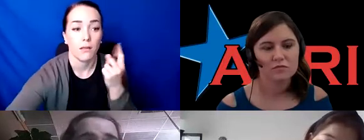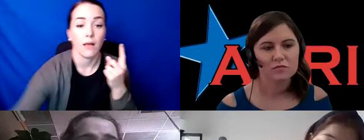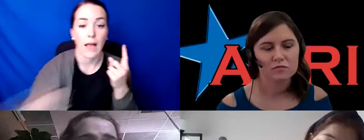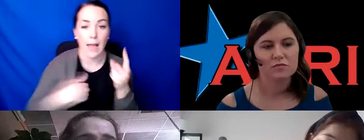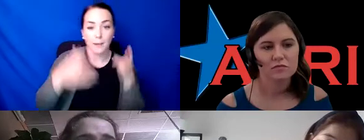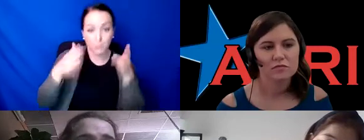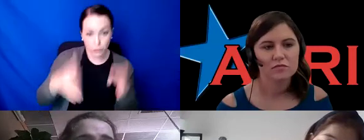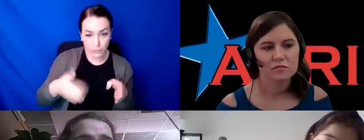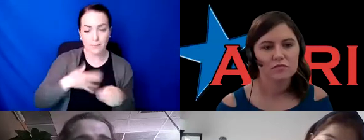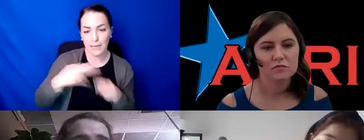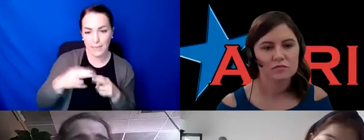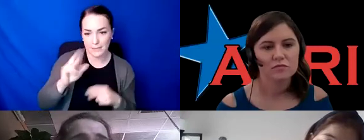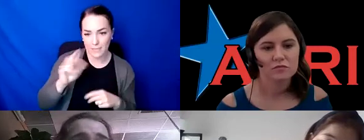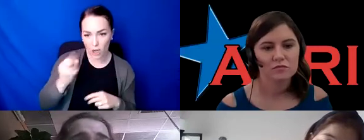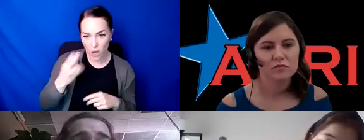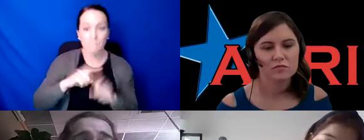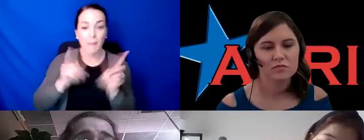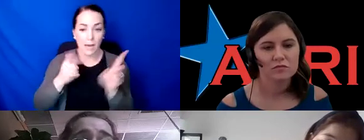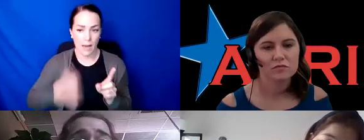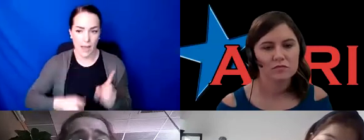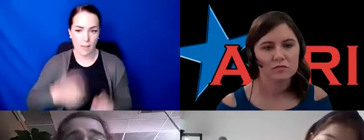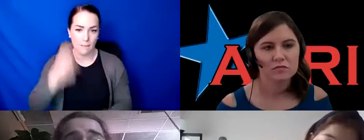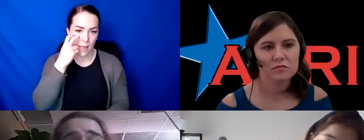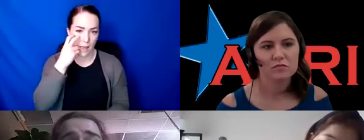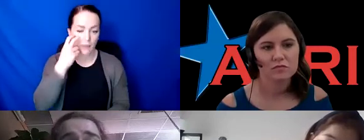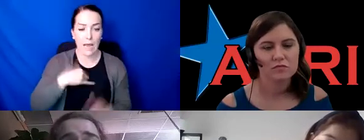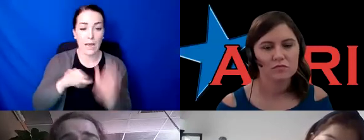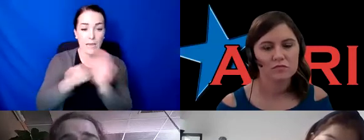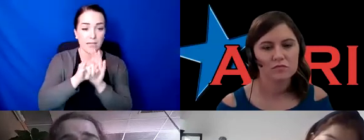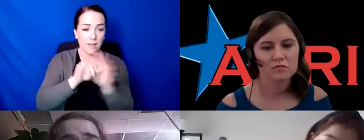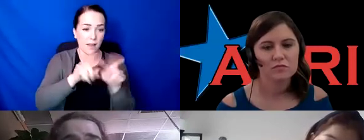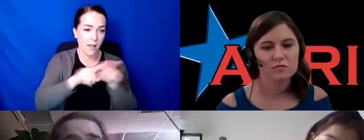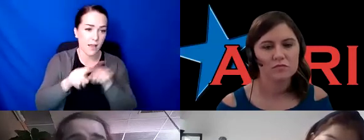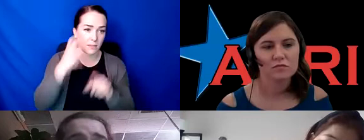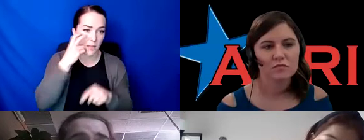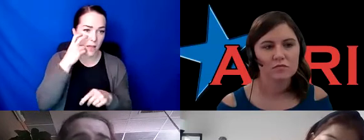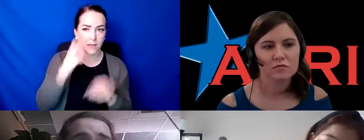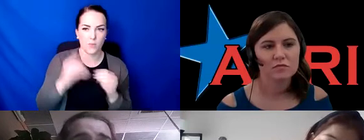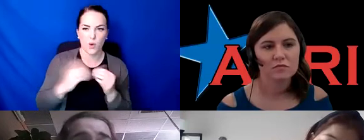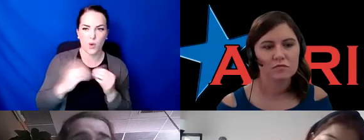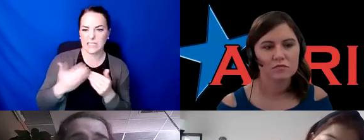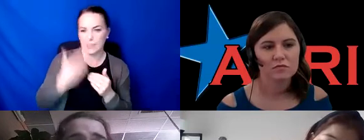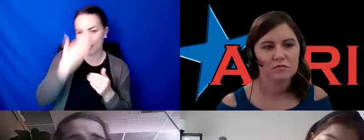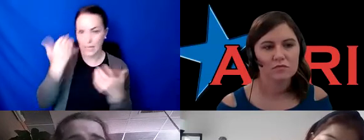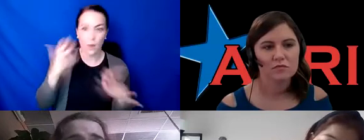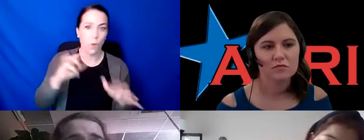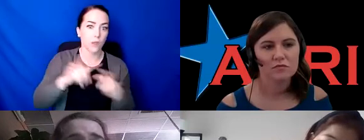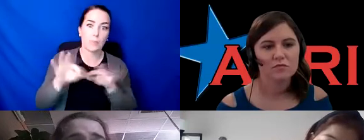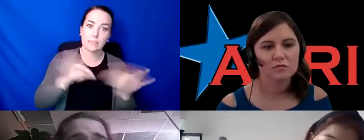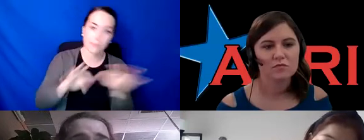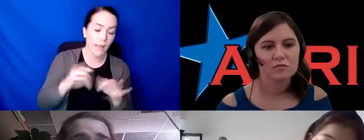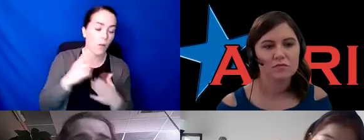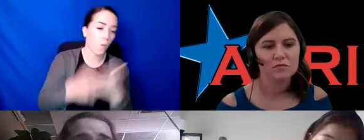blind. Like, I definitely identify as blind. It's just easier. Like, I don't want to explain to you what level of vision I